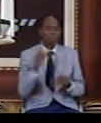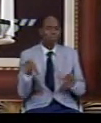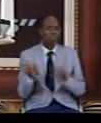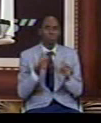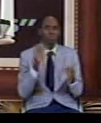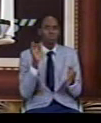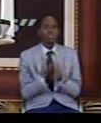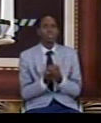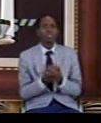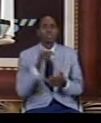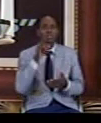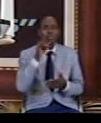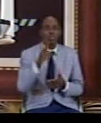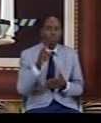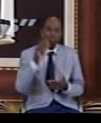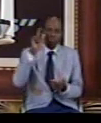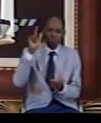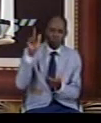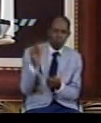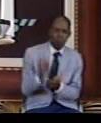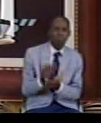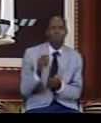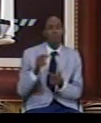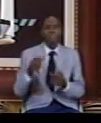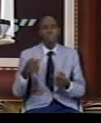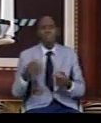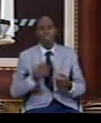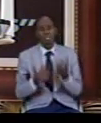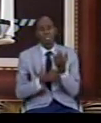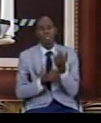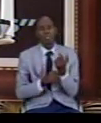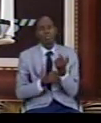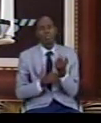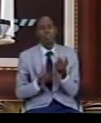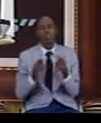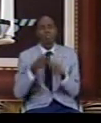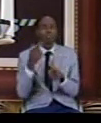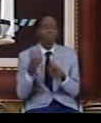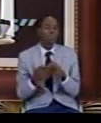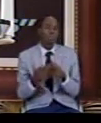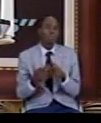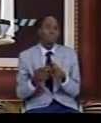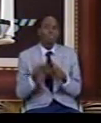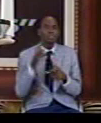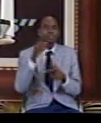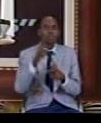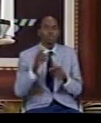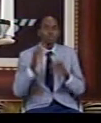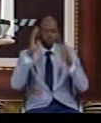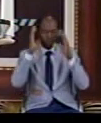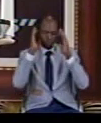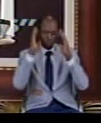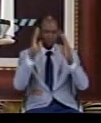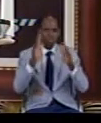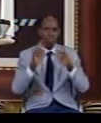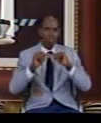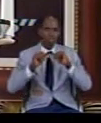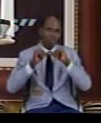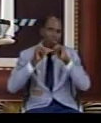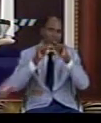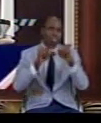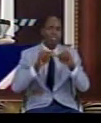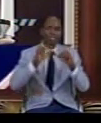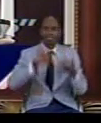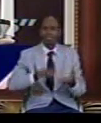self. You diminish self. And then you constantly, wholeheartedly die to